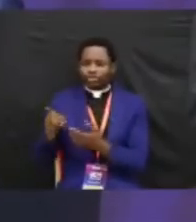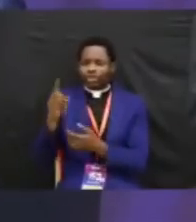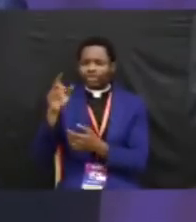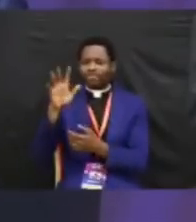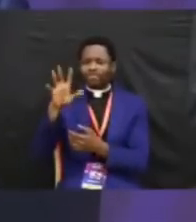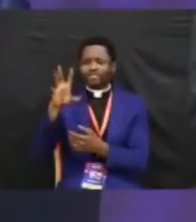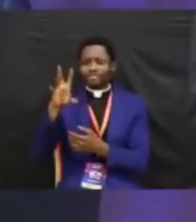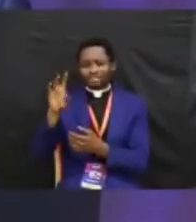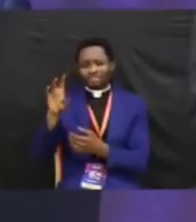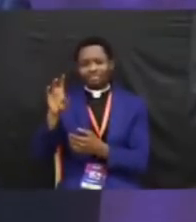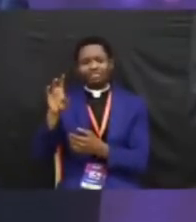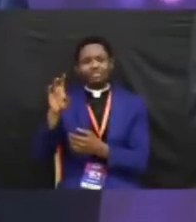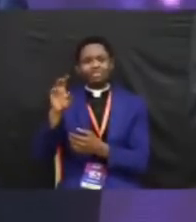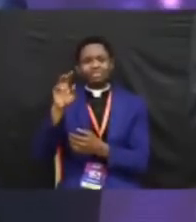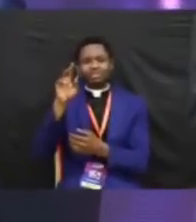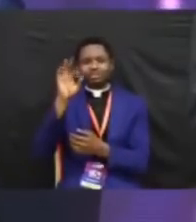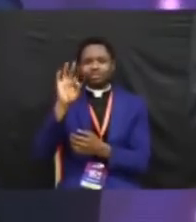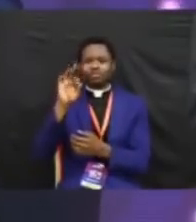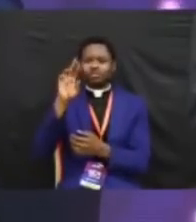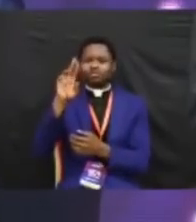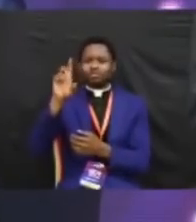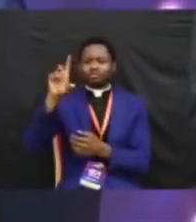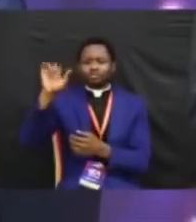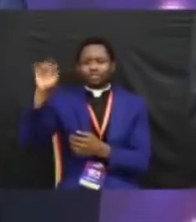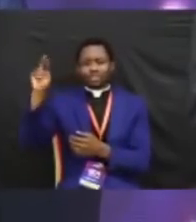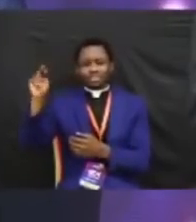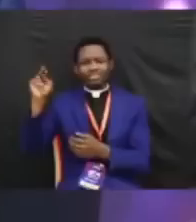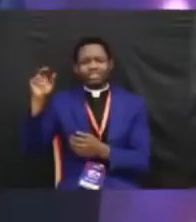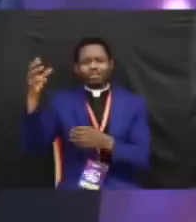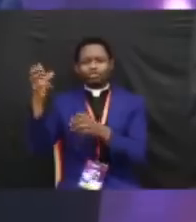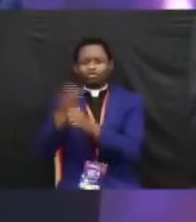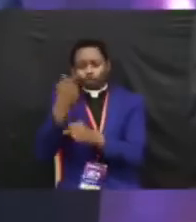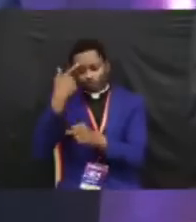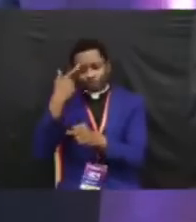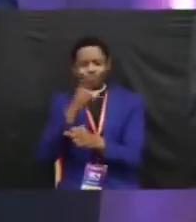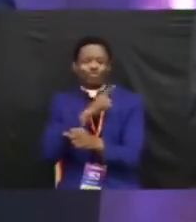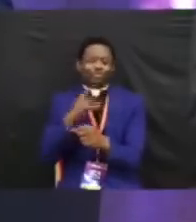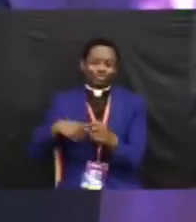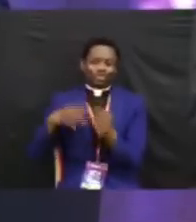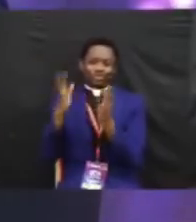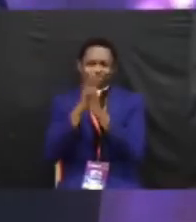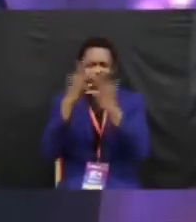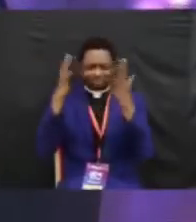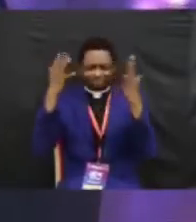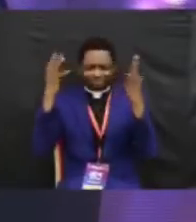fanis who for the past four years have been worn for the Lord.